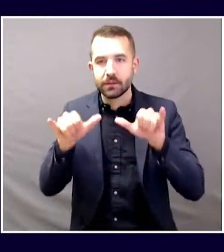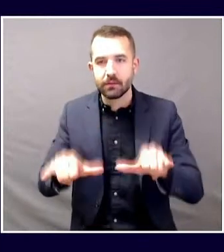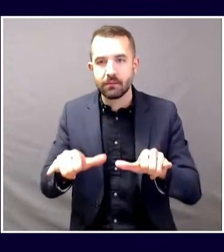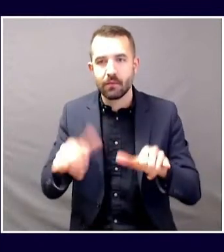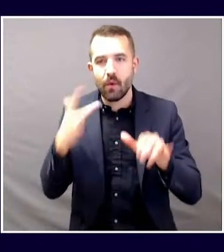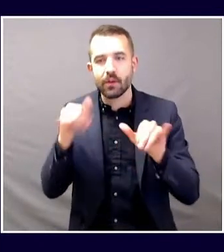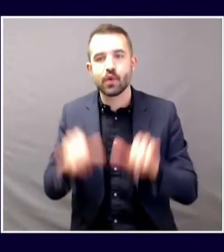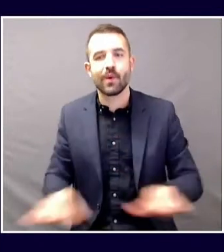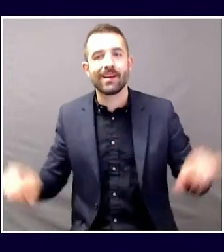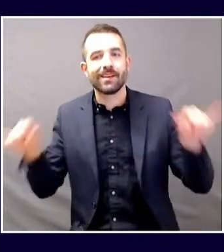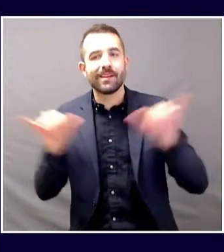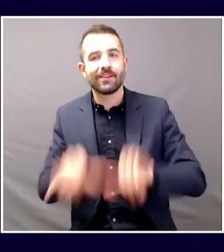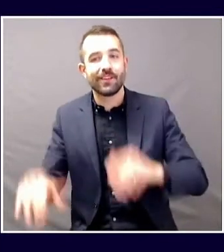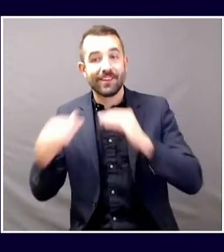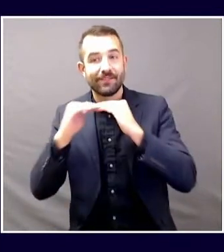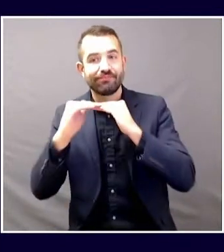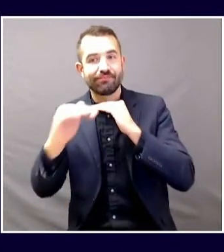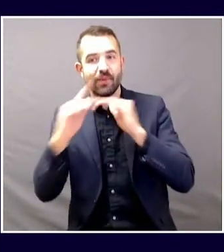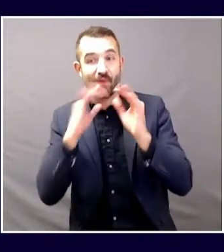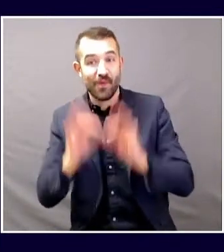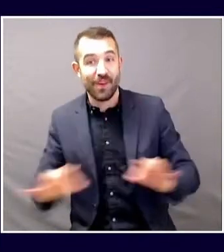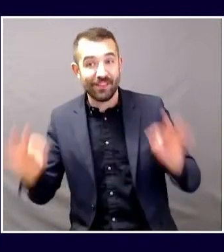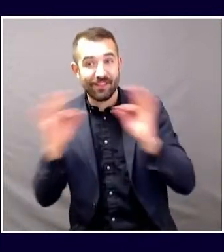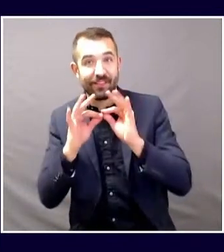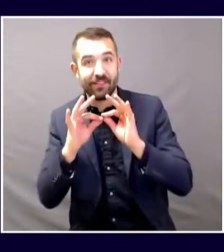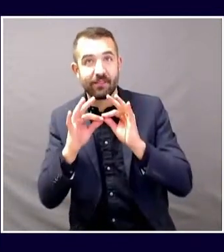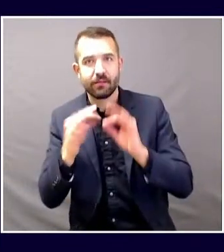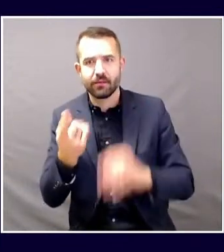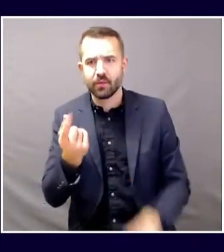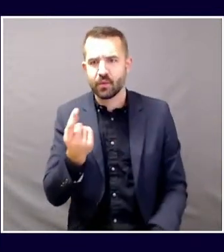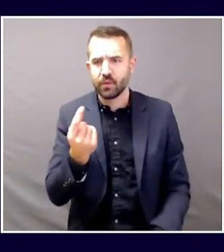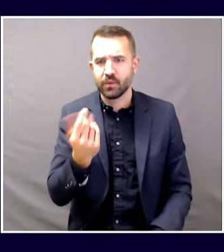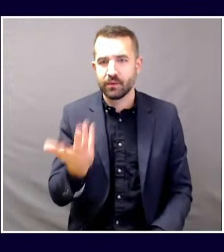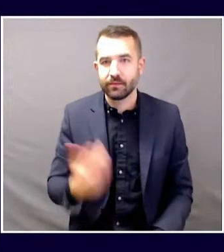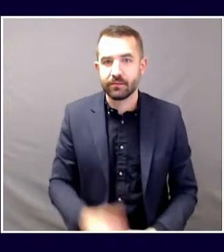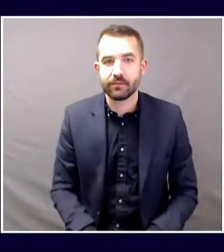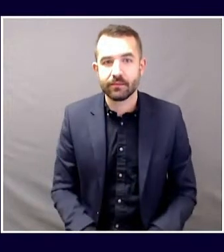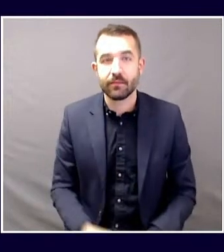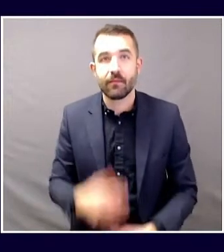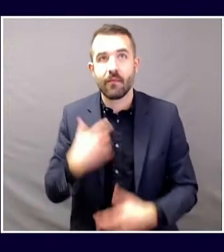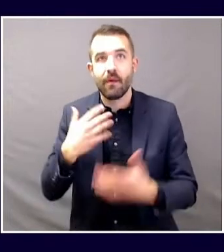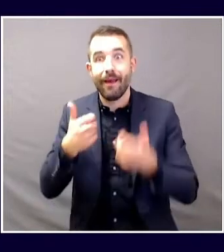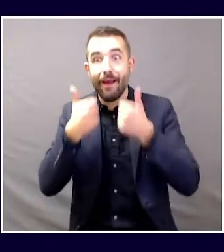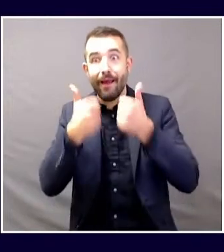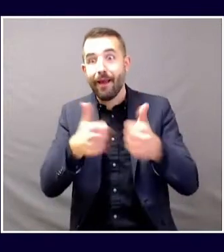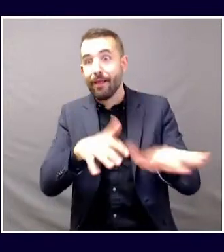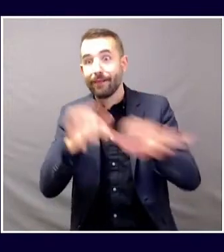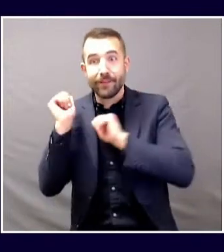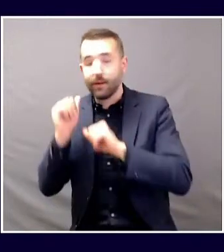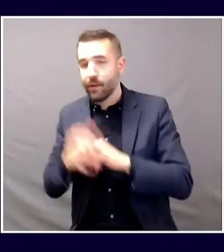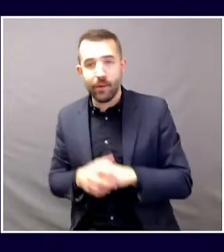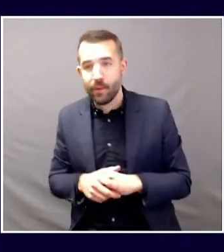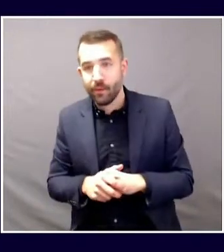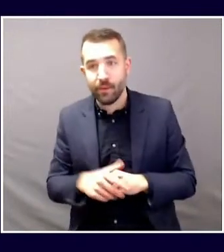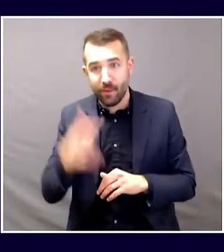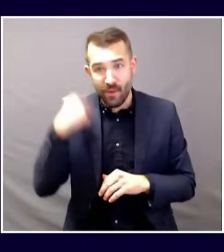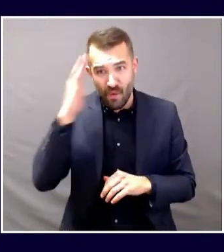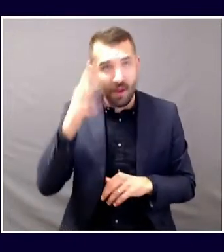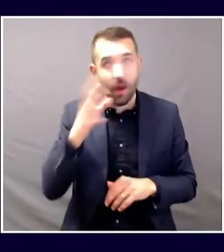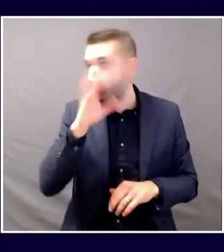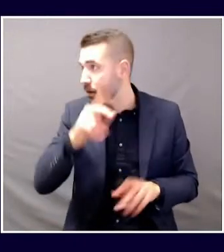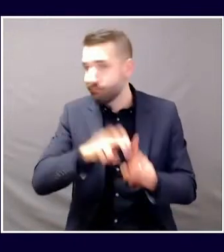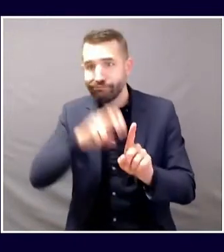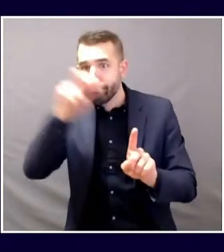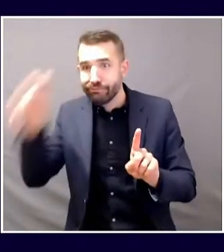matters. You would run out the door as fast as possible. You should expect that the public health agency in your